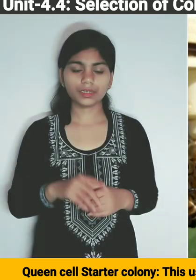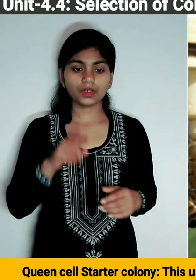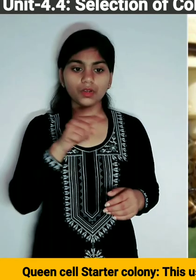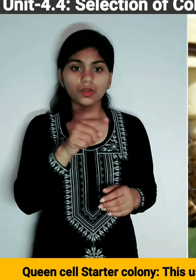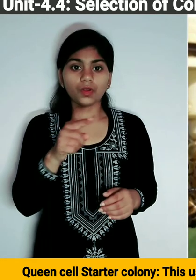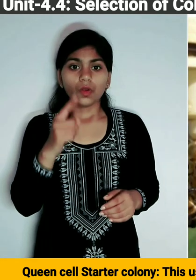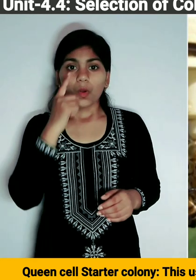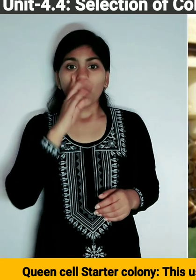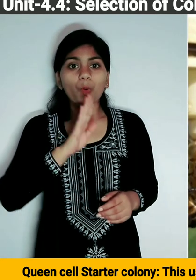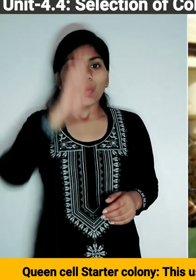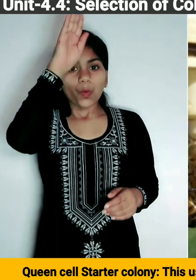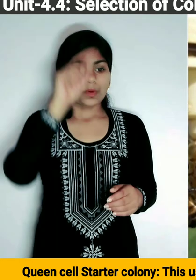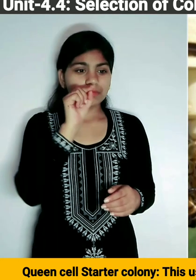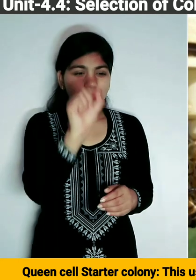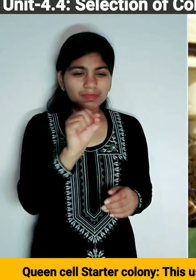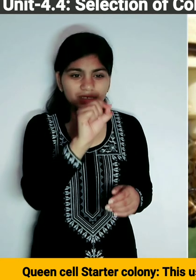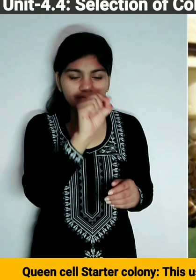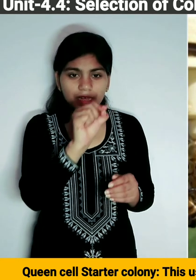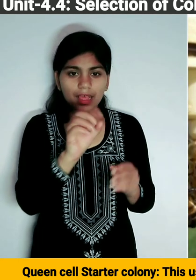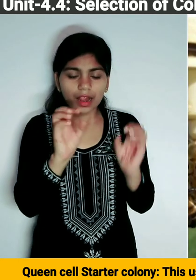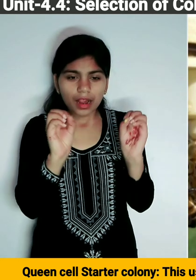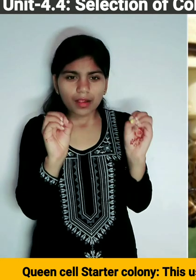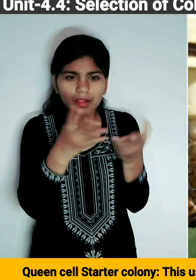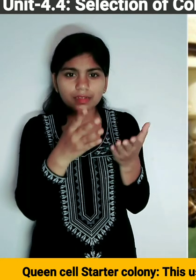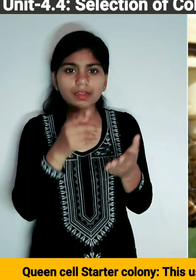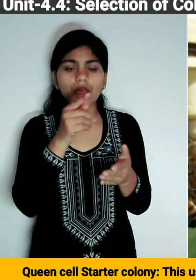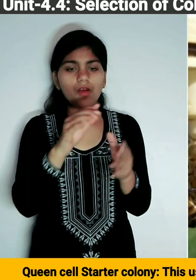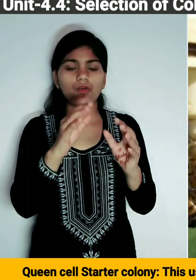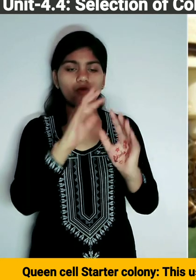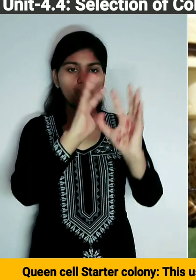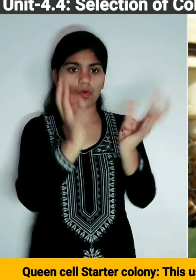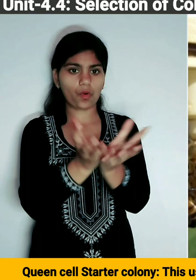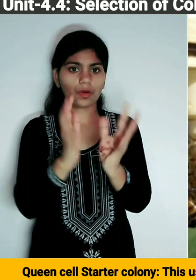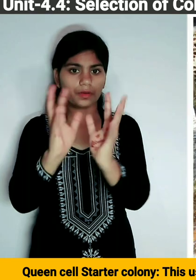Number 2. Queen cell starter colony.